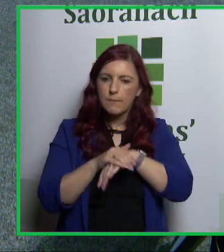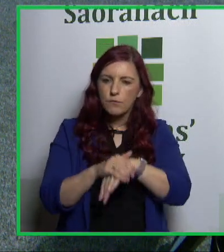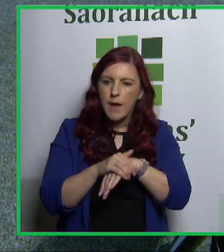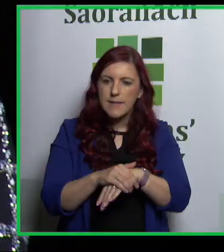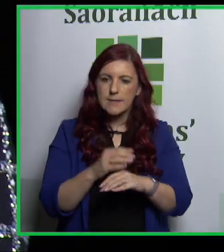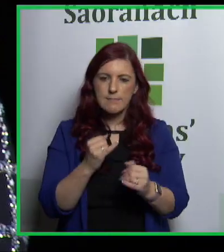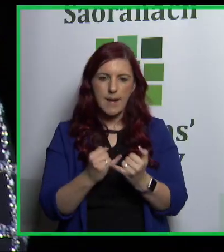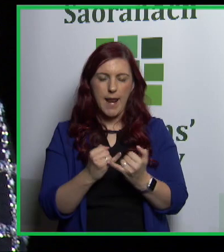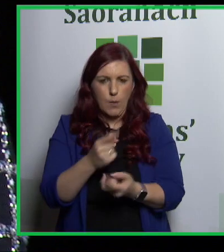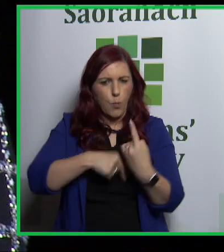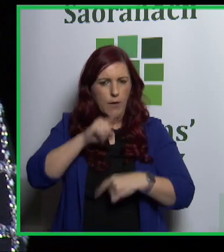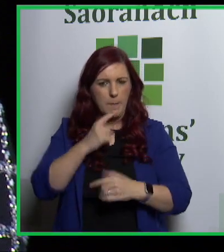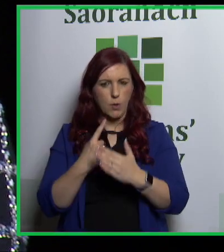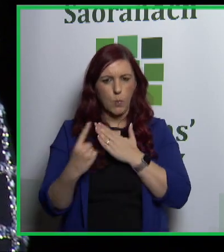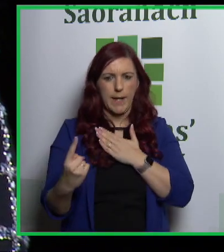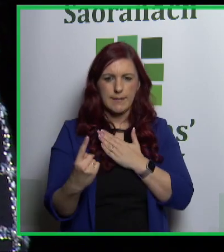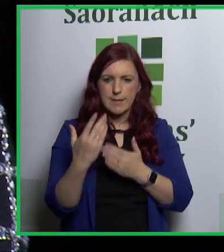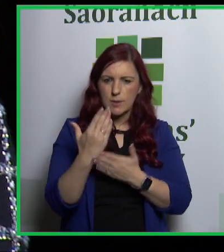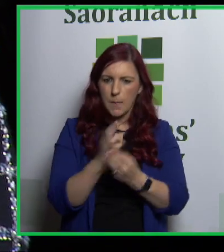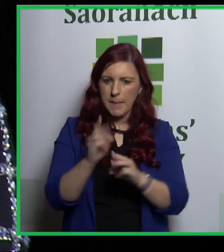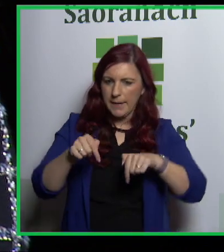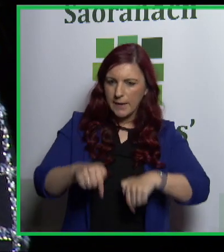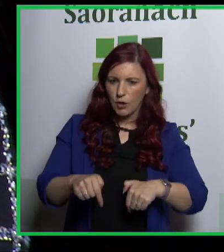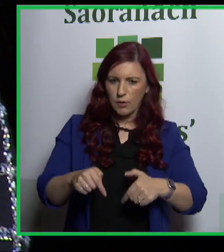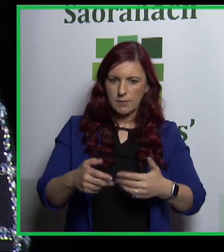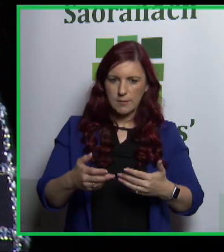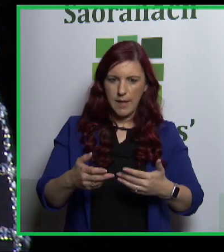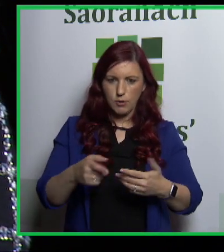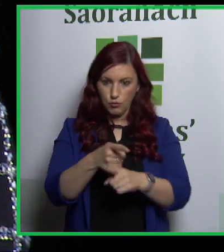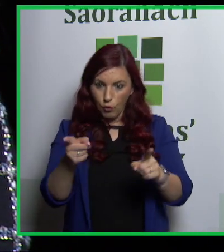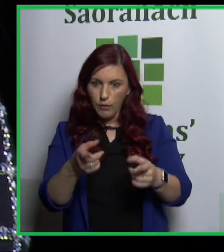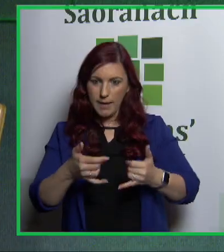kind of unique that some people are even here to tell their story. Yeah.